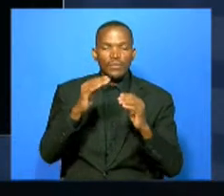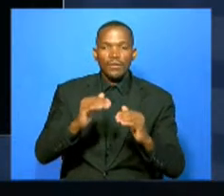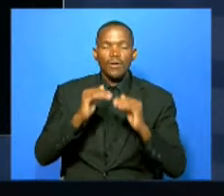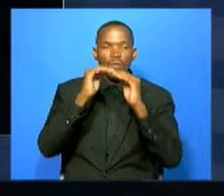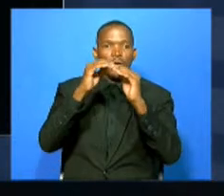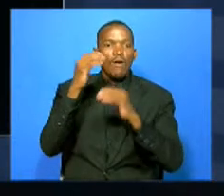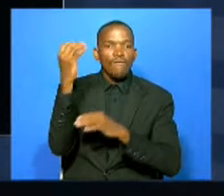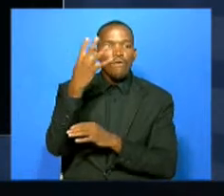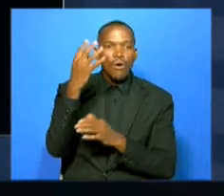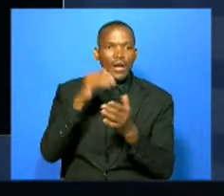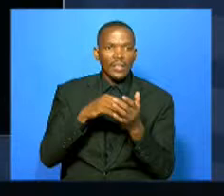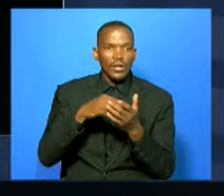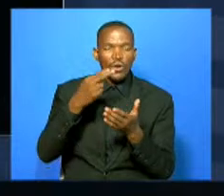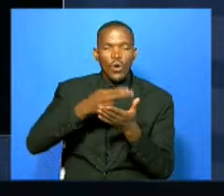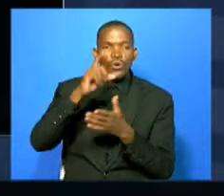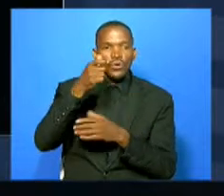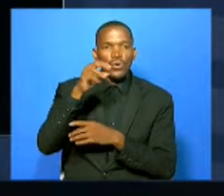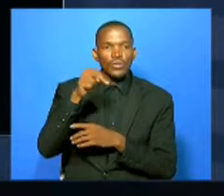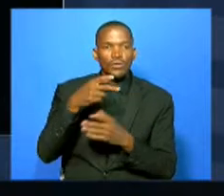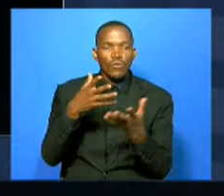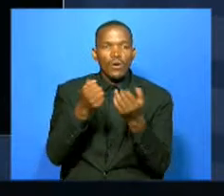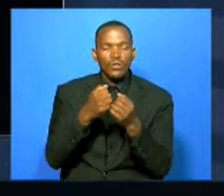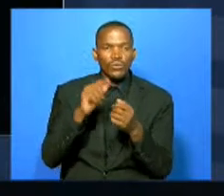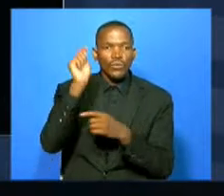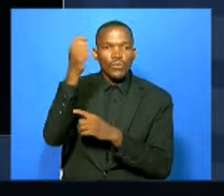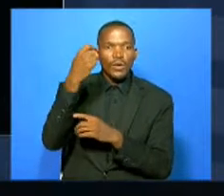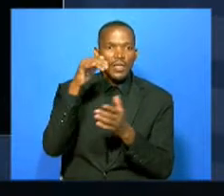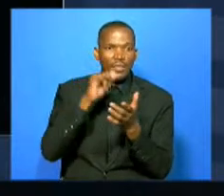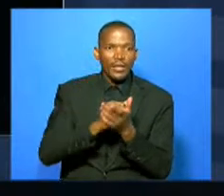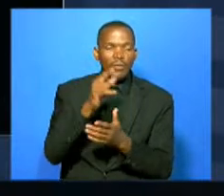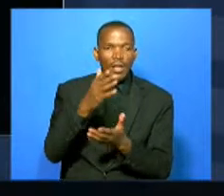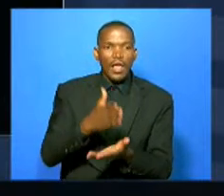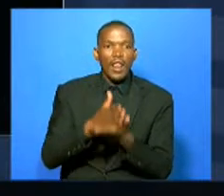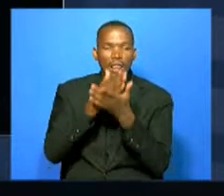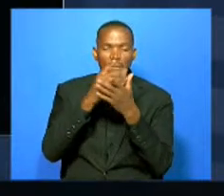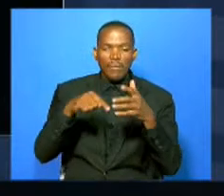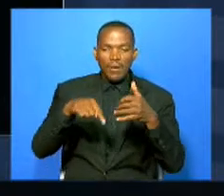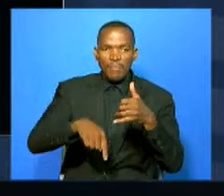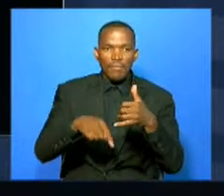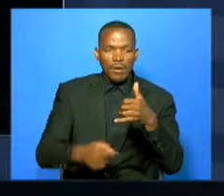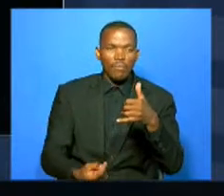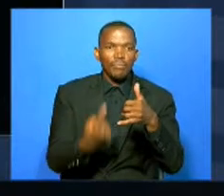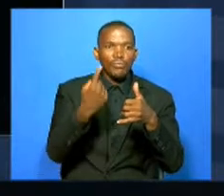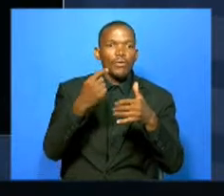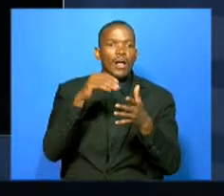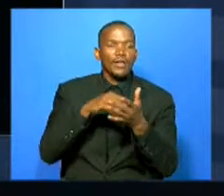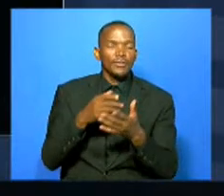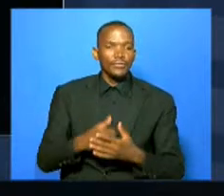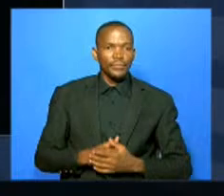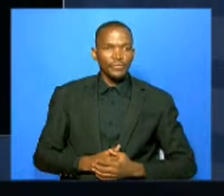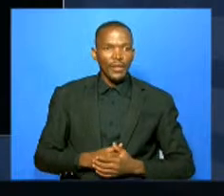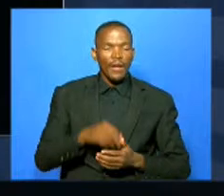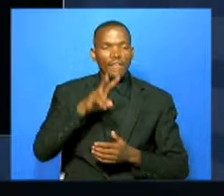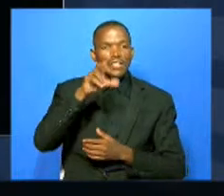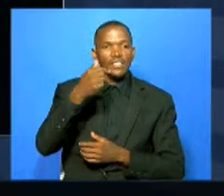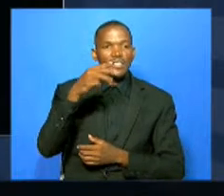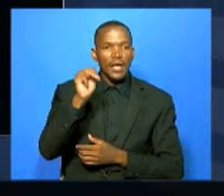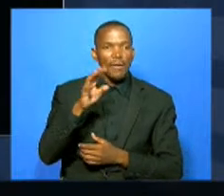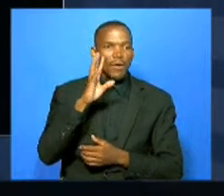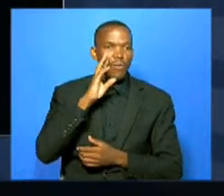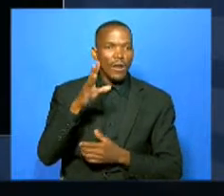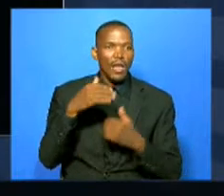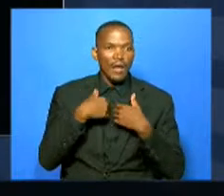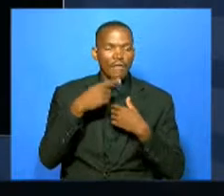nne fa Holy Banyana bone ba tla bo ba batla phenyo go ba thusa go falola selepe sa magagane. Kwa VTM Arena